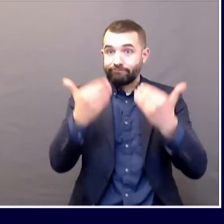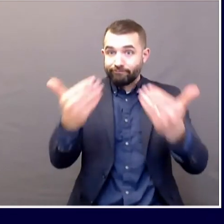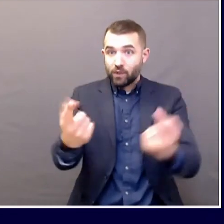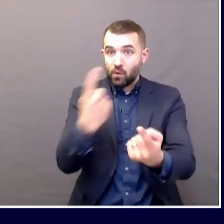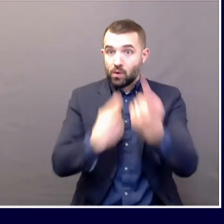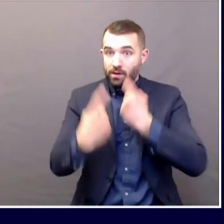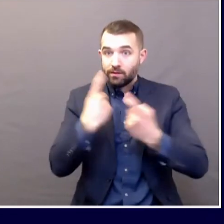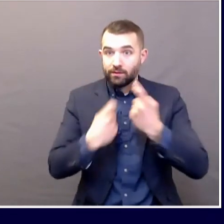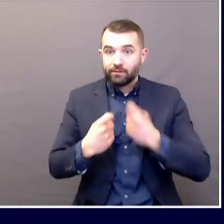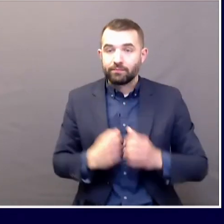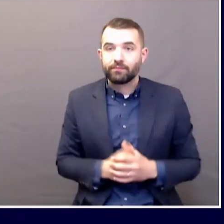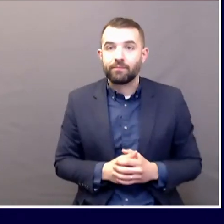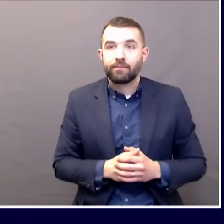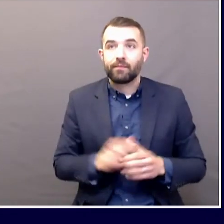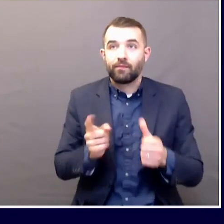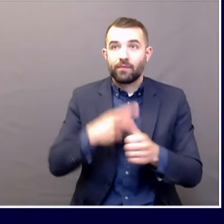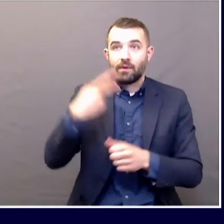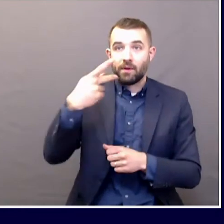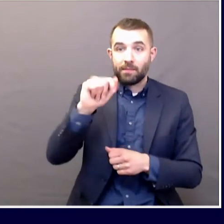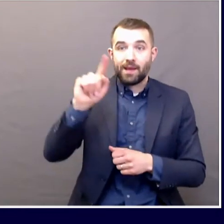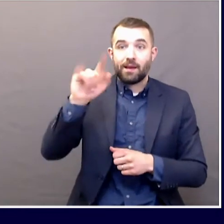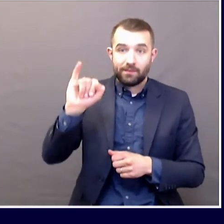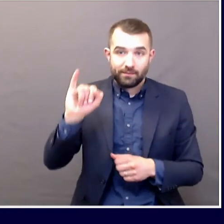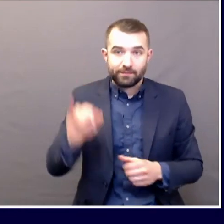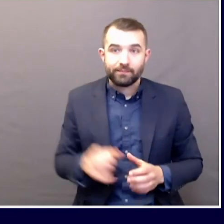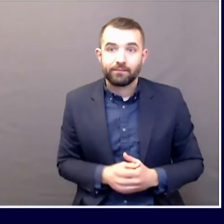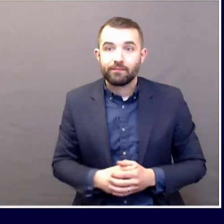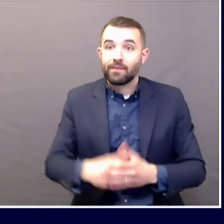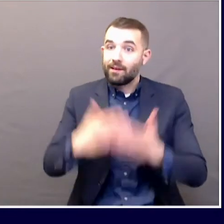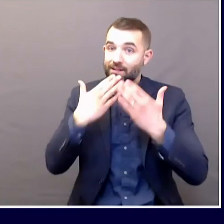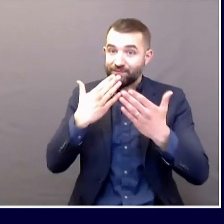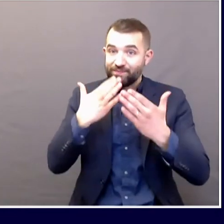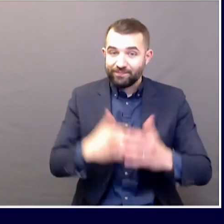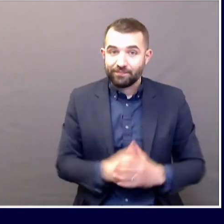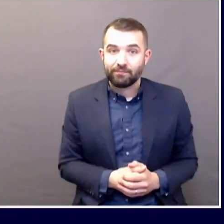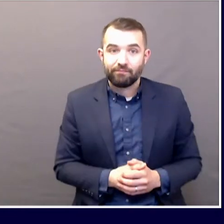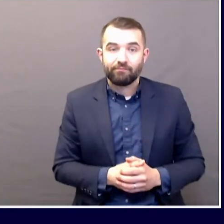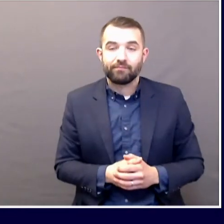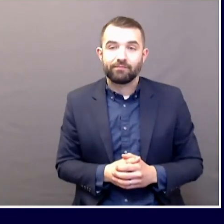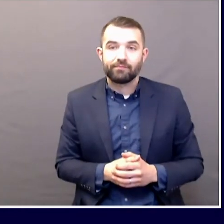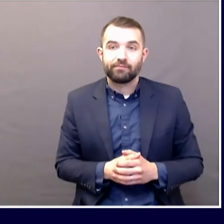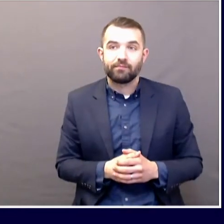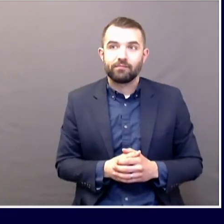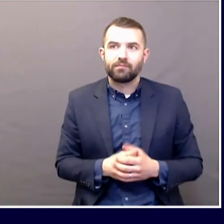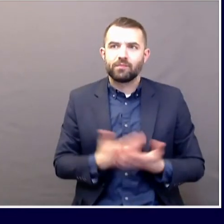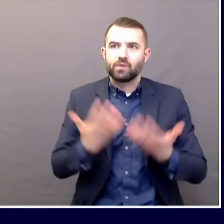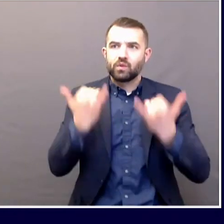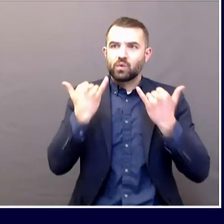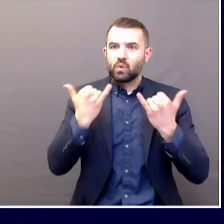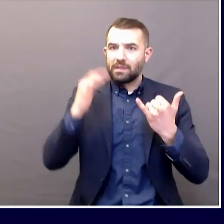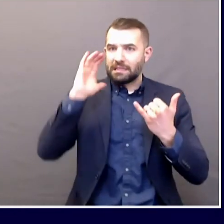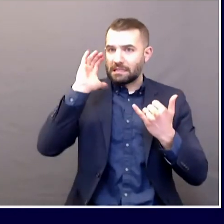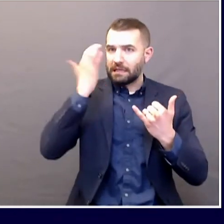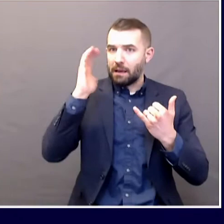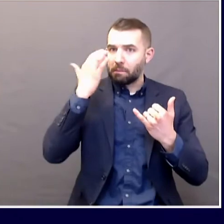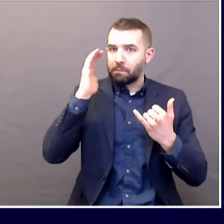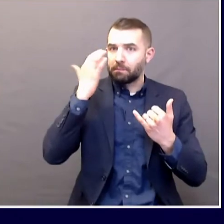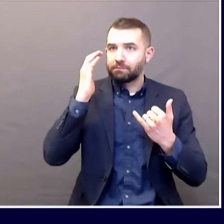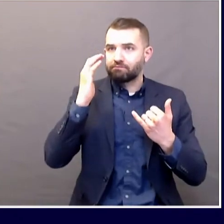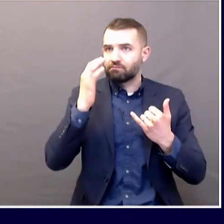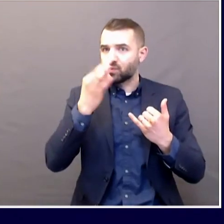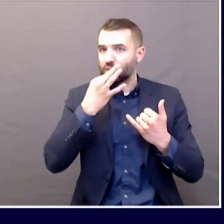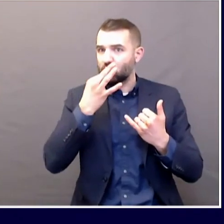afternoon goes to Patty White. Thanks, Dr. Shah. Now that we're getting about 40,000 doses a week and we have more